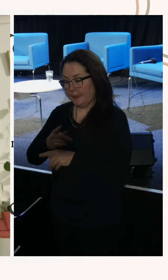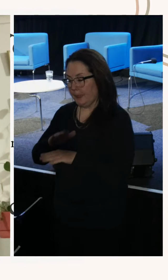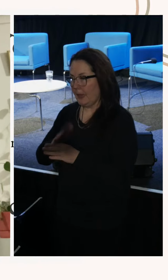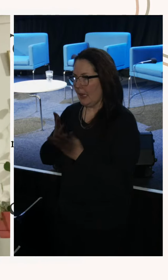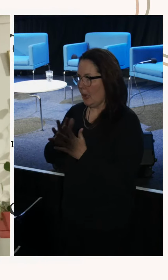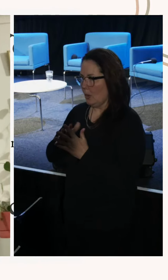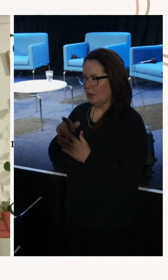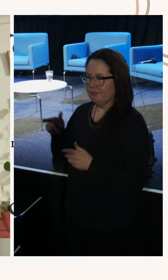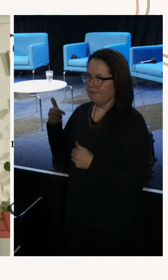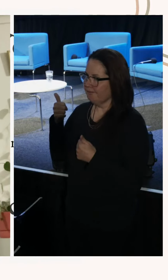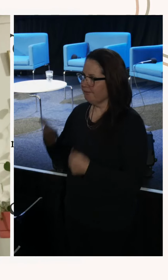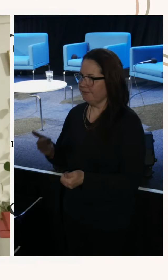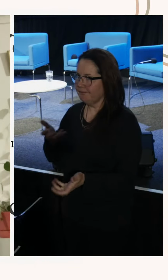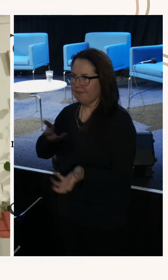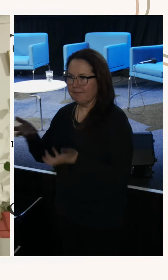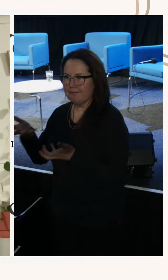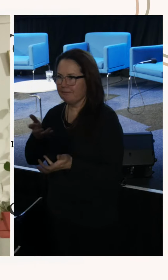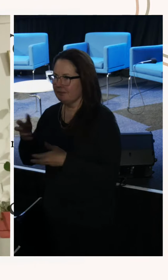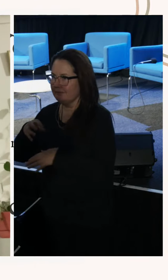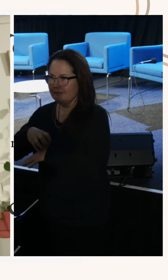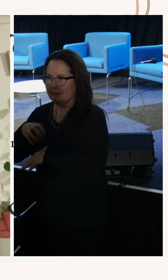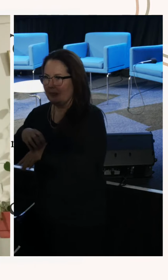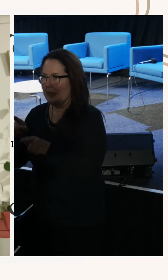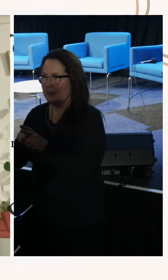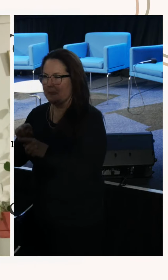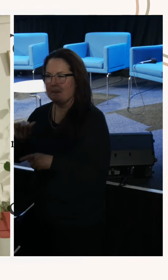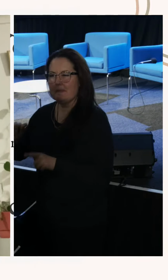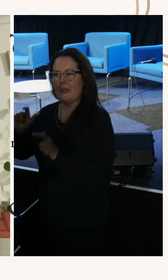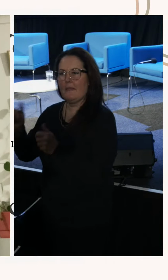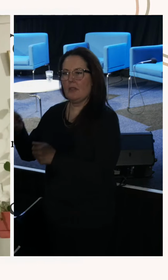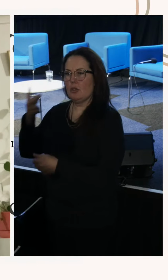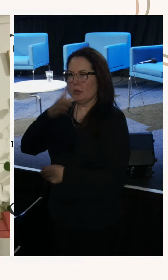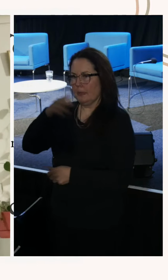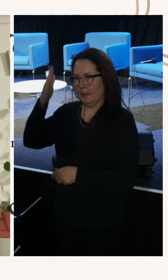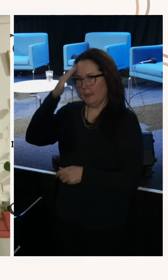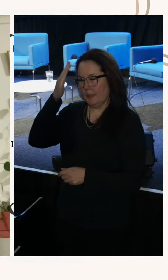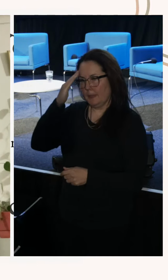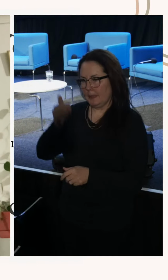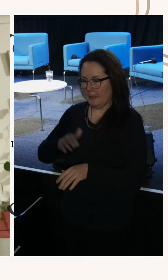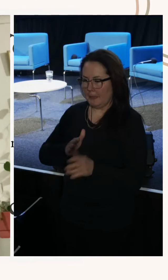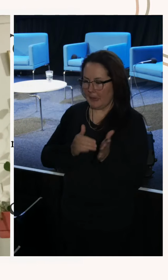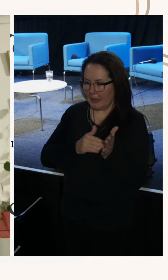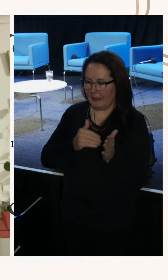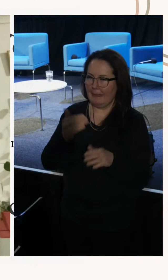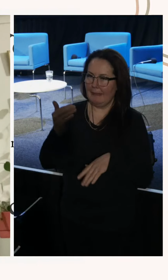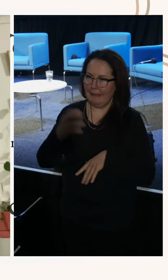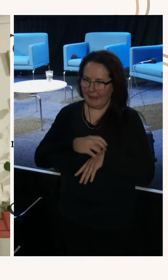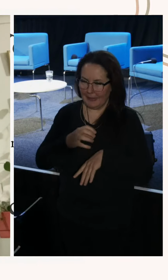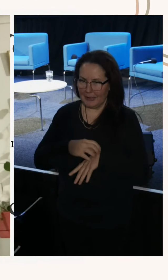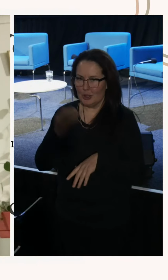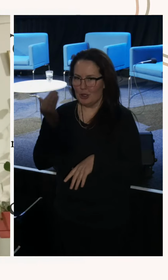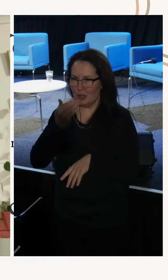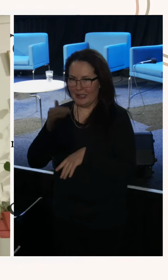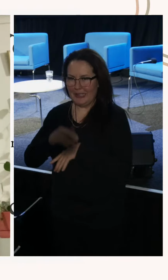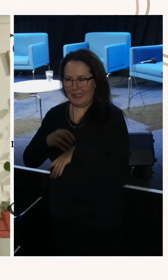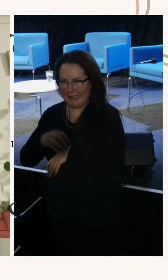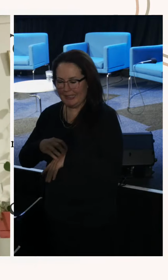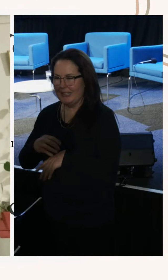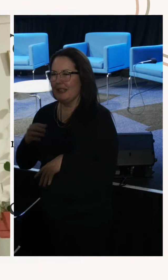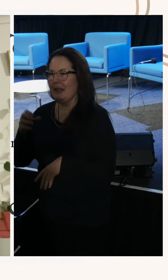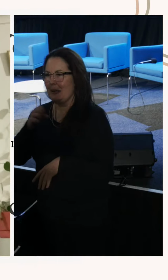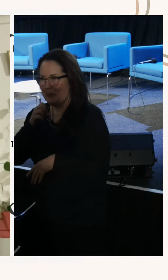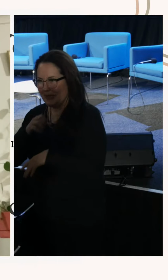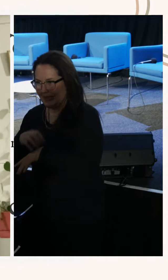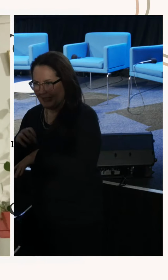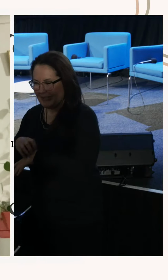I'm good at baking like my grandmother was. I make mostly butter cakes, apple cakes, cheesecakes, lemon cakes. Simple and